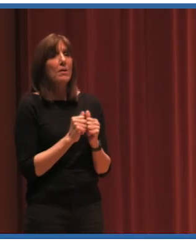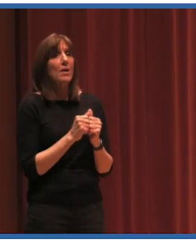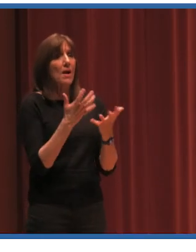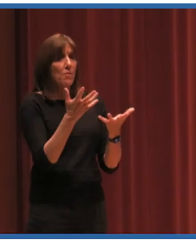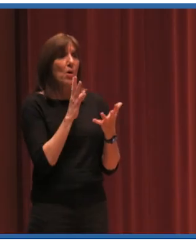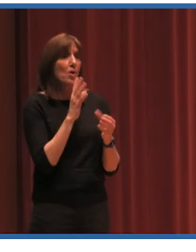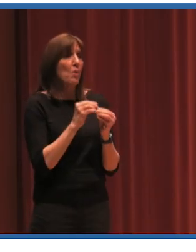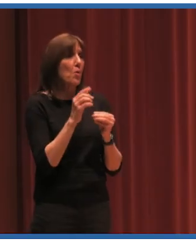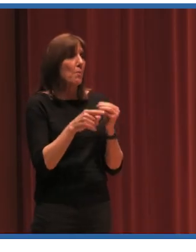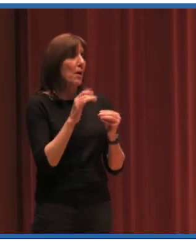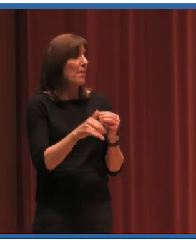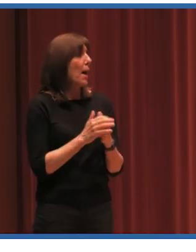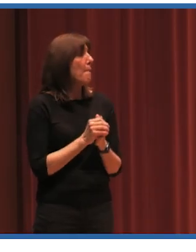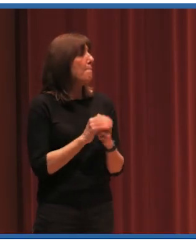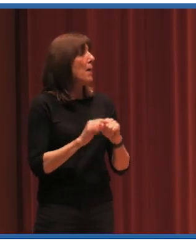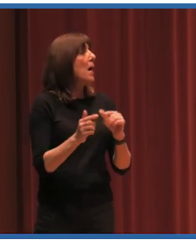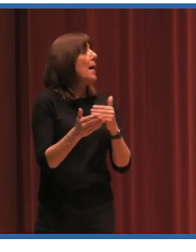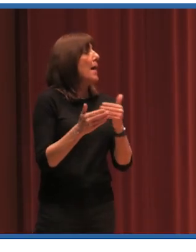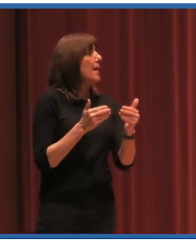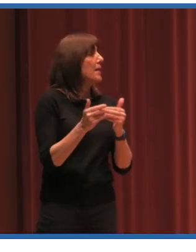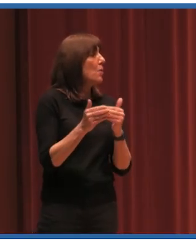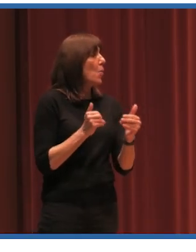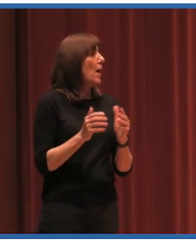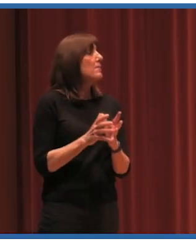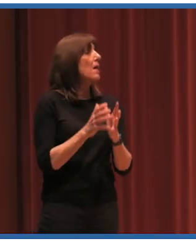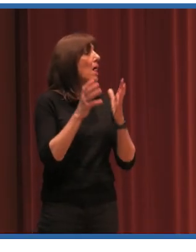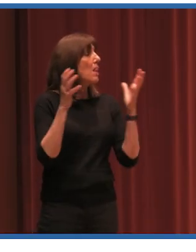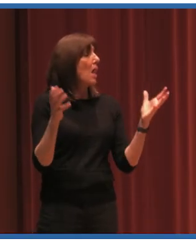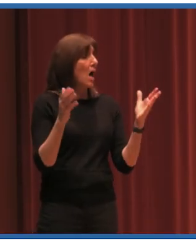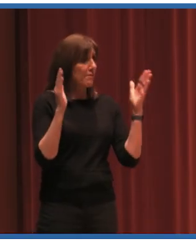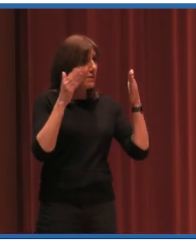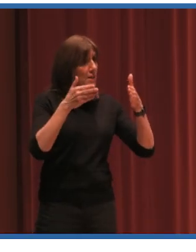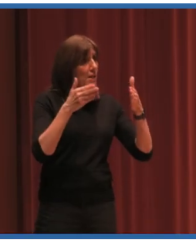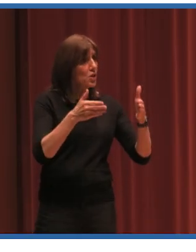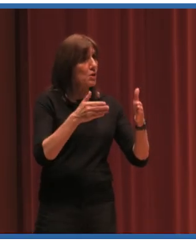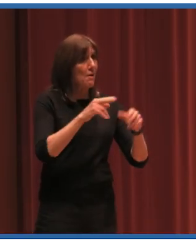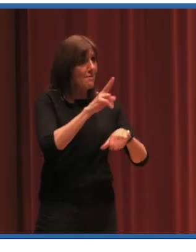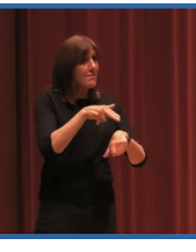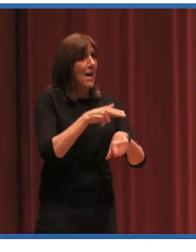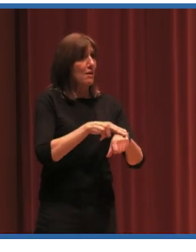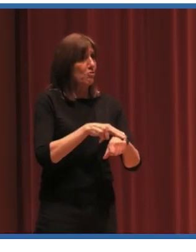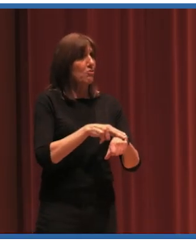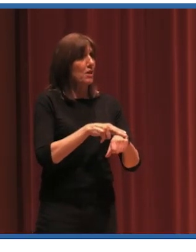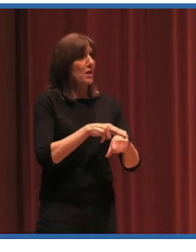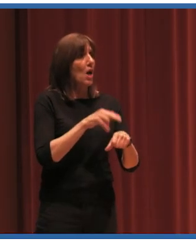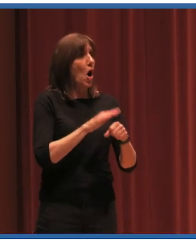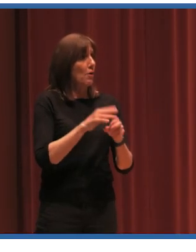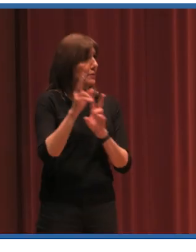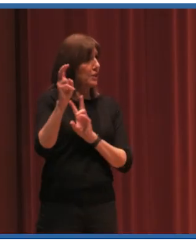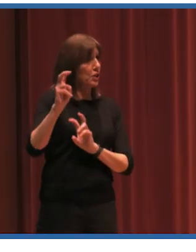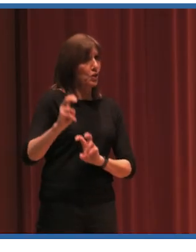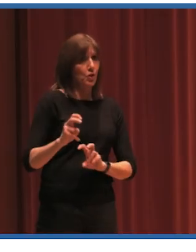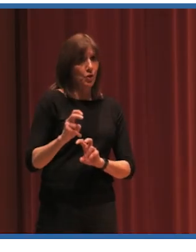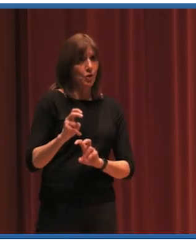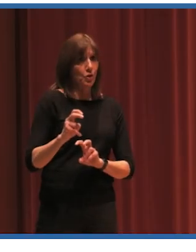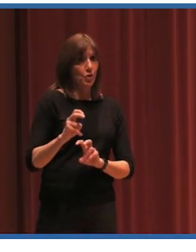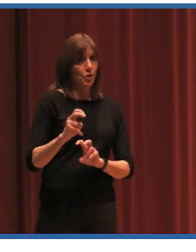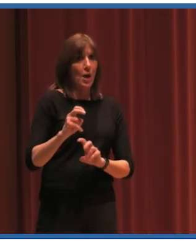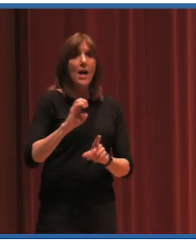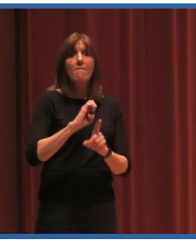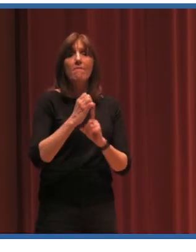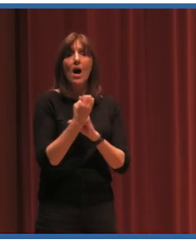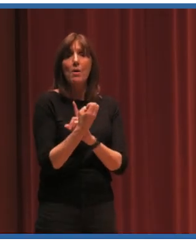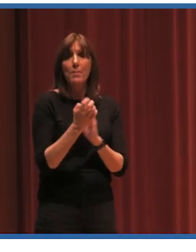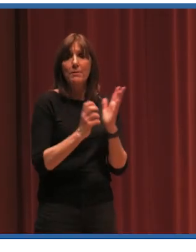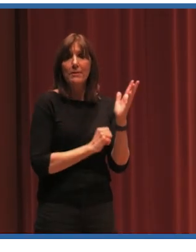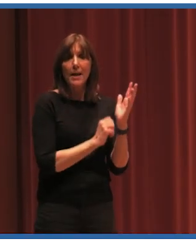talk more about that. But anyways, there's been a tremendous amount of attention nationally on this issue. And I've sometimes heard